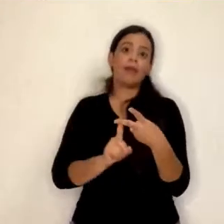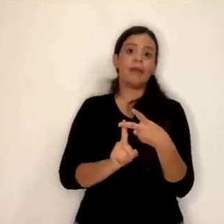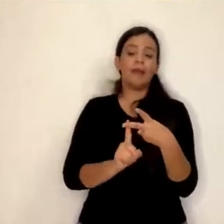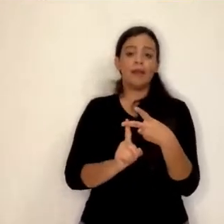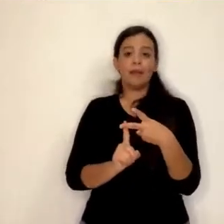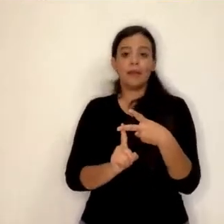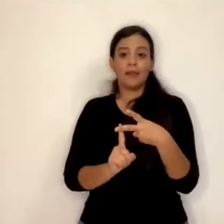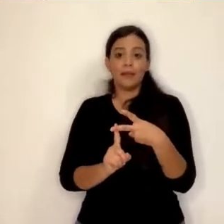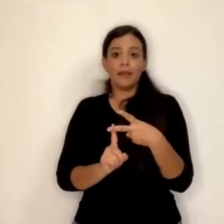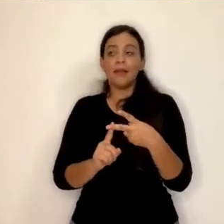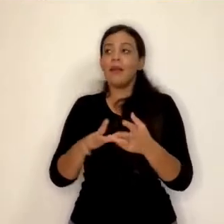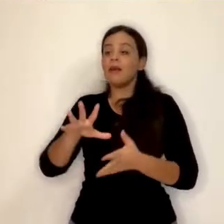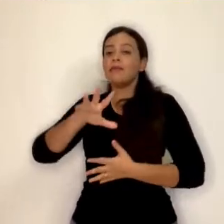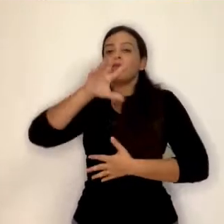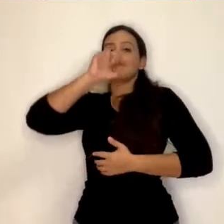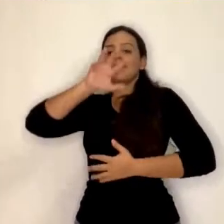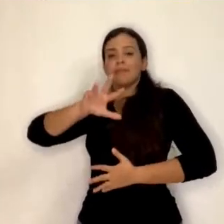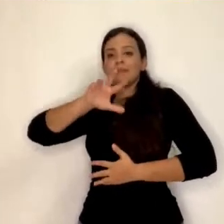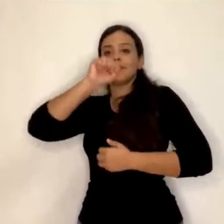food, we depend on